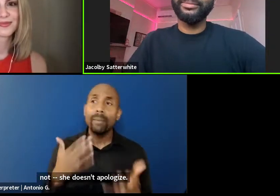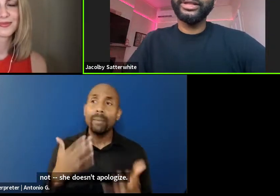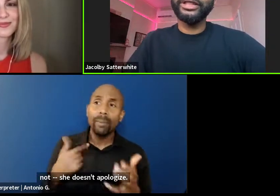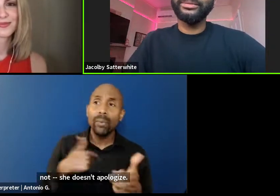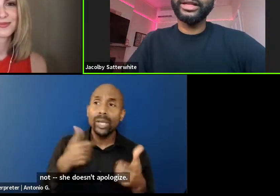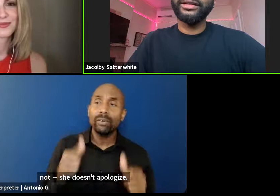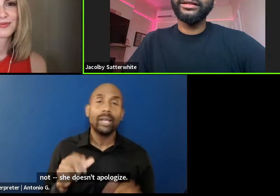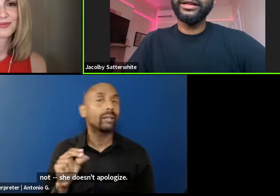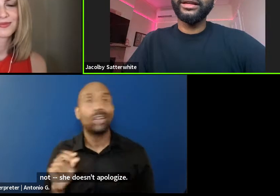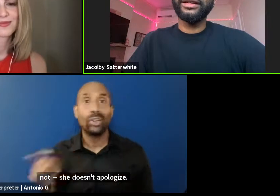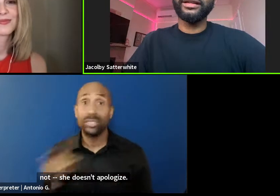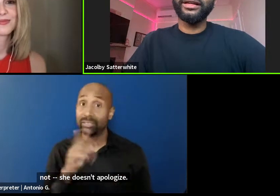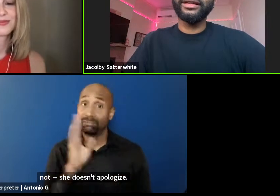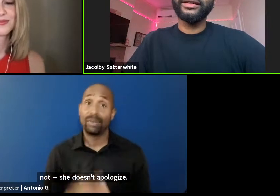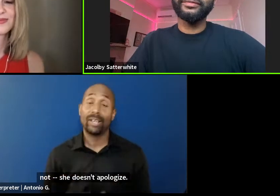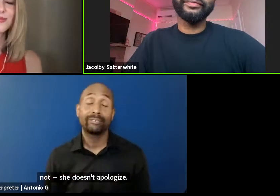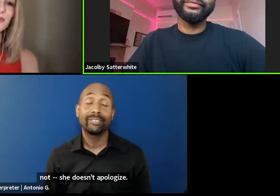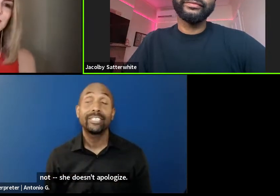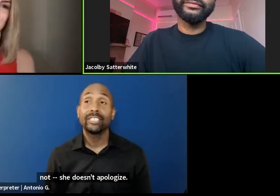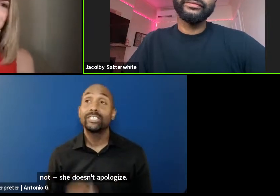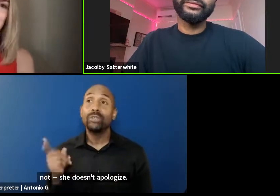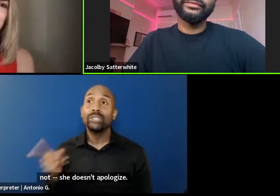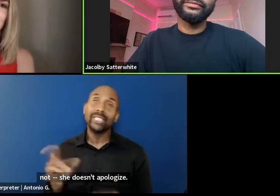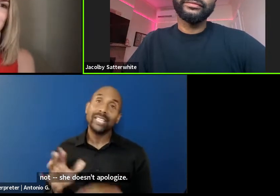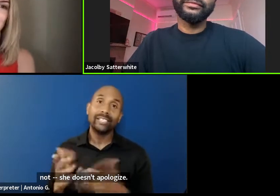she kind of pushed me,